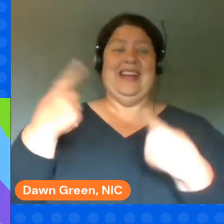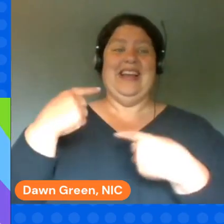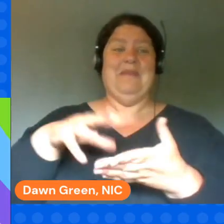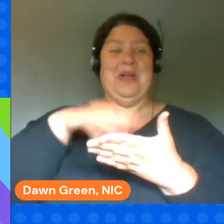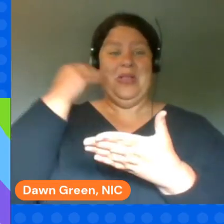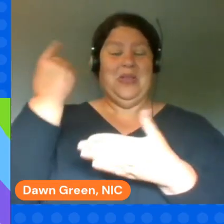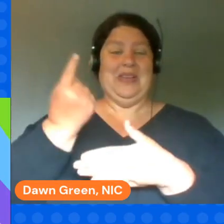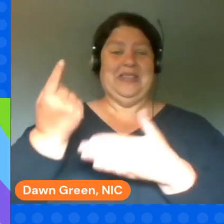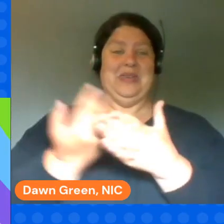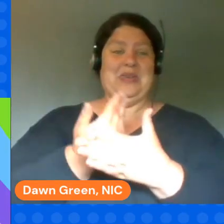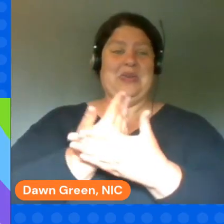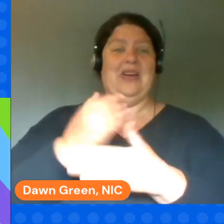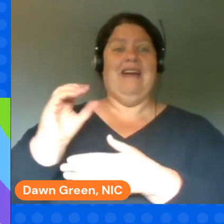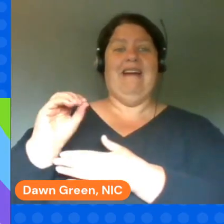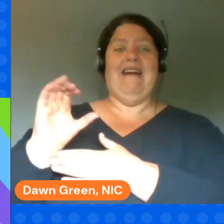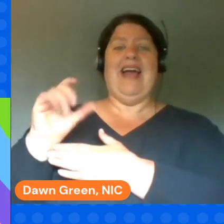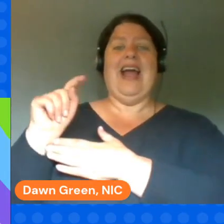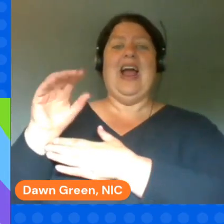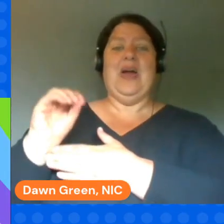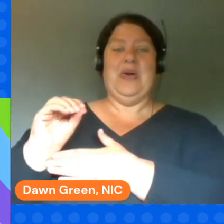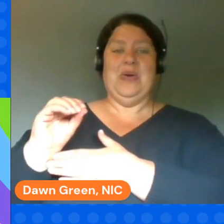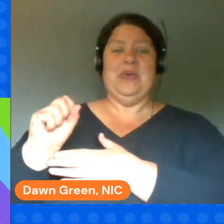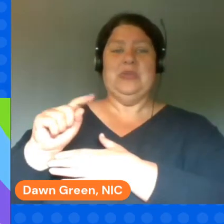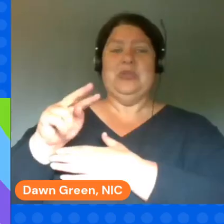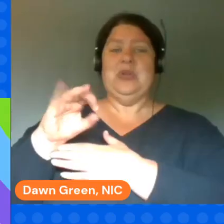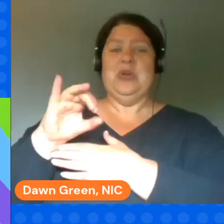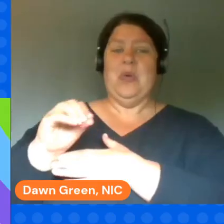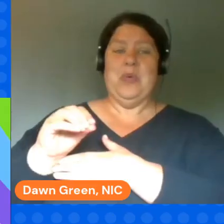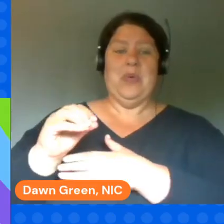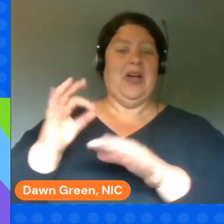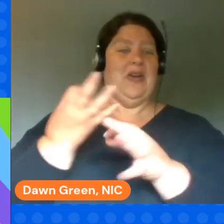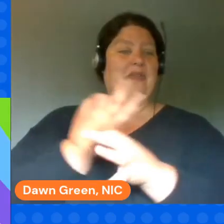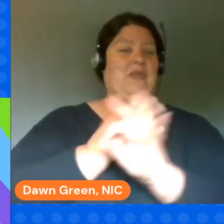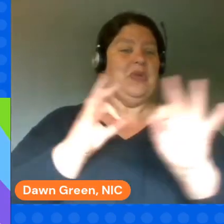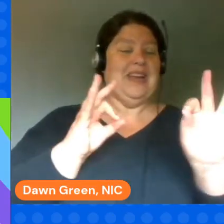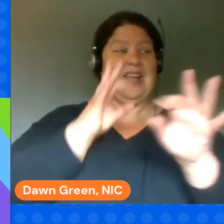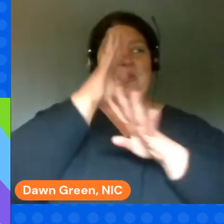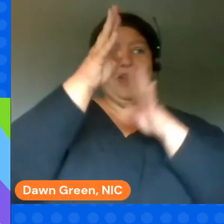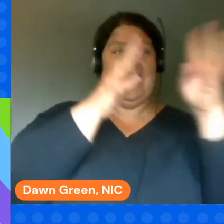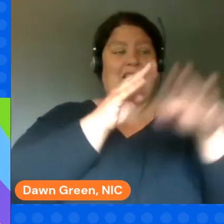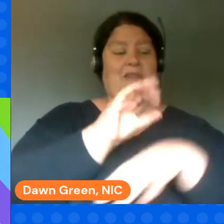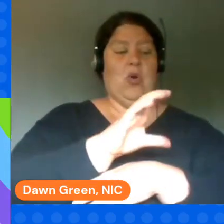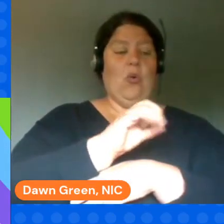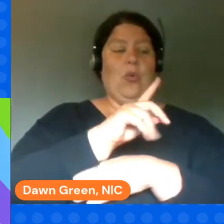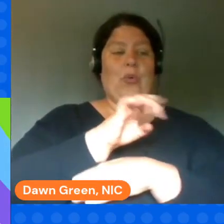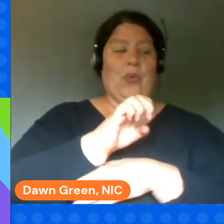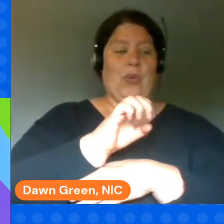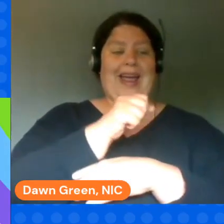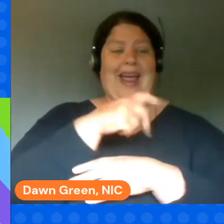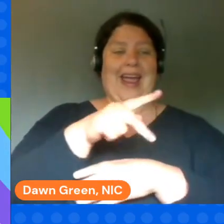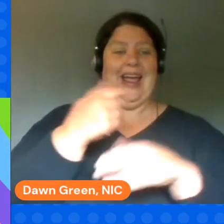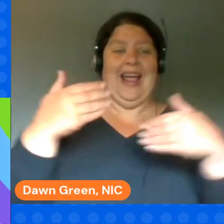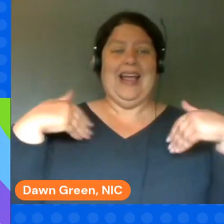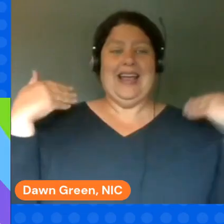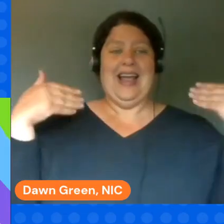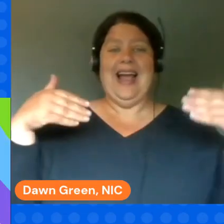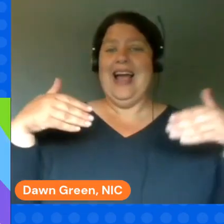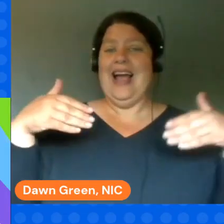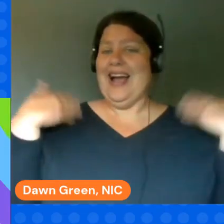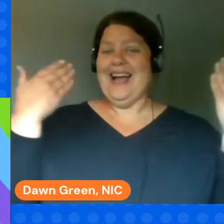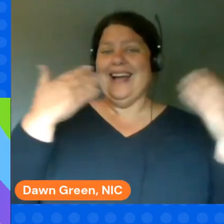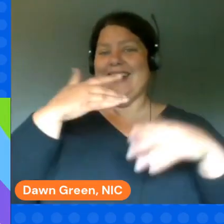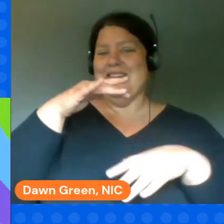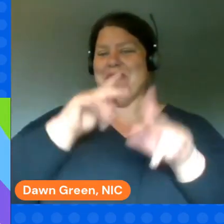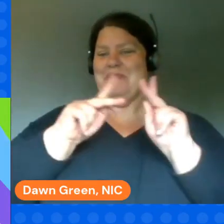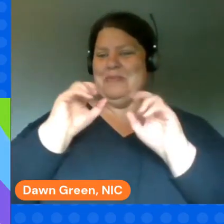But OctoStudio is a completely free creative coding app where young people can create any kind of story or game